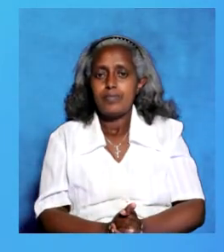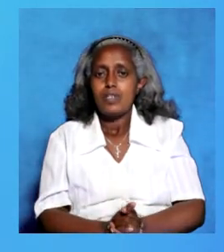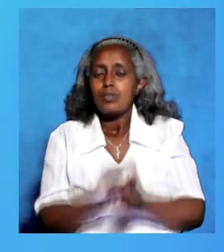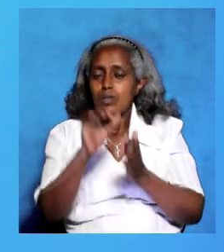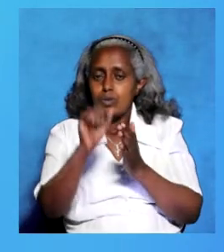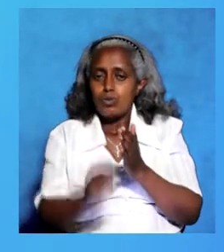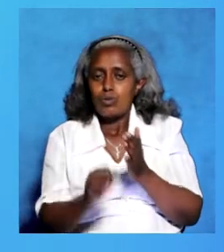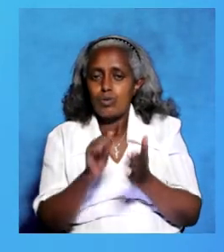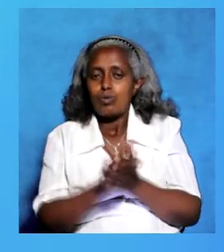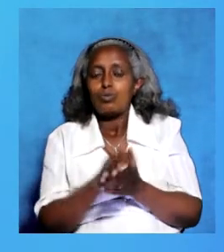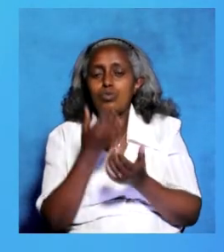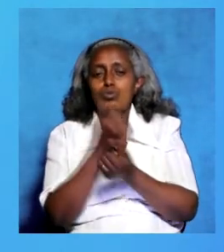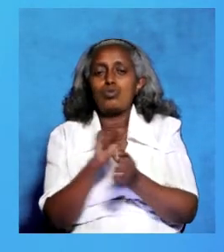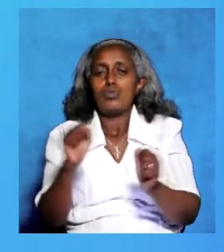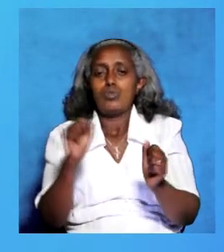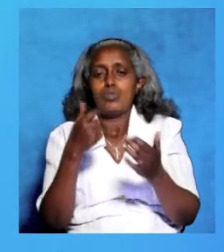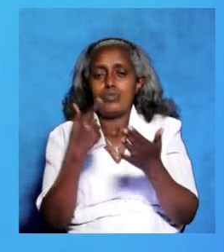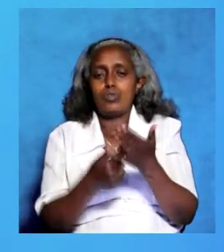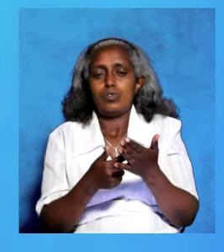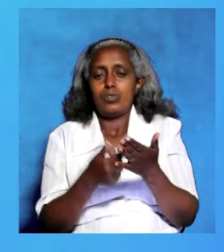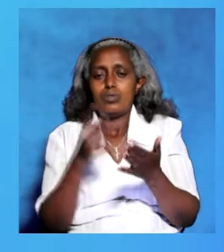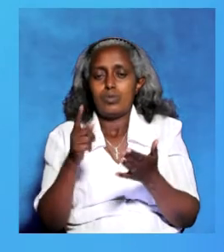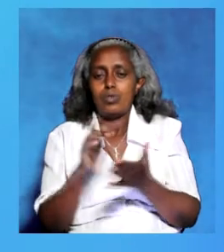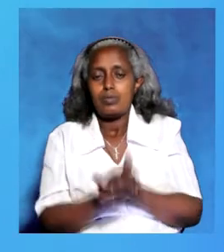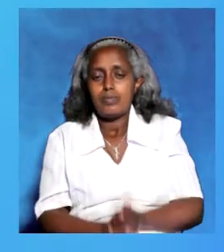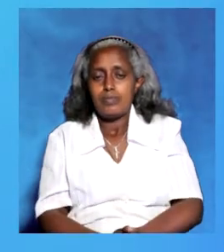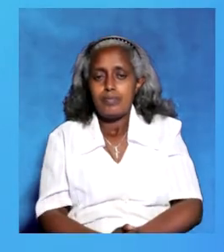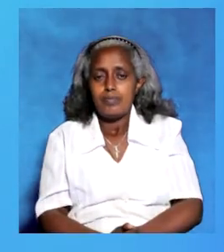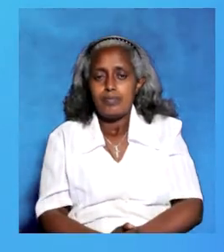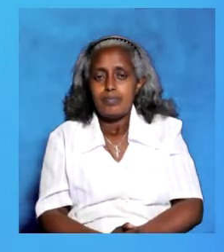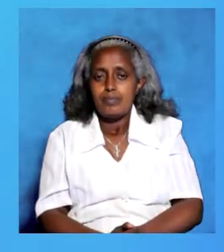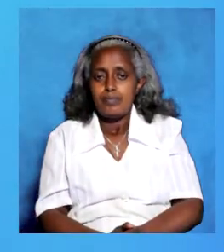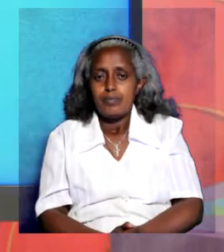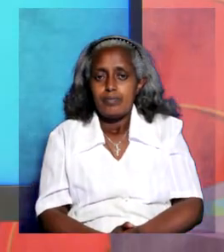So solution for this one.